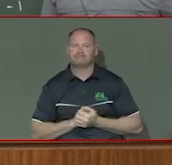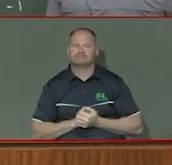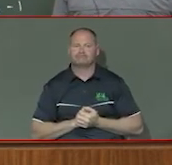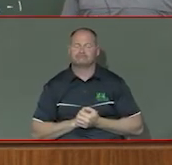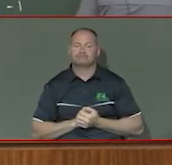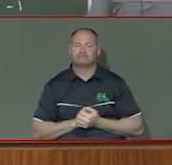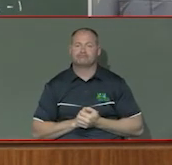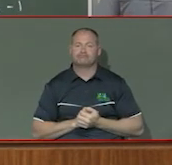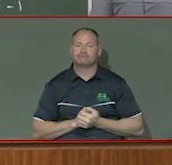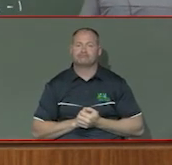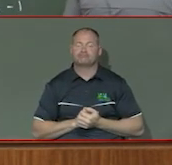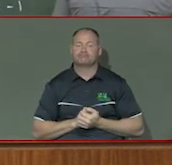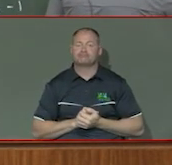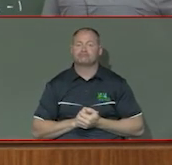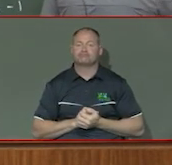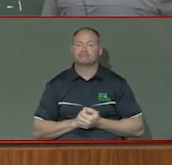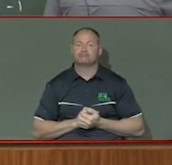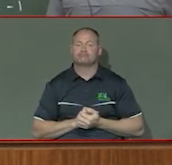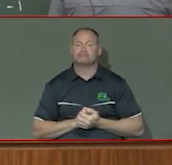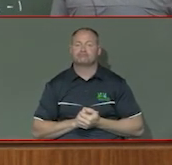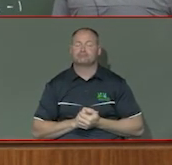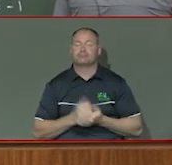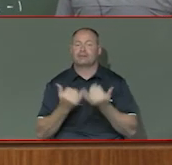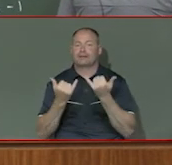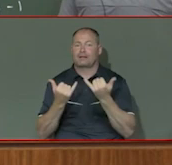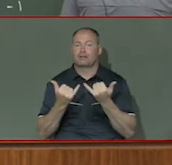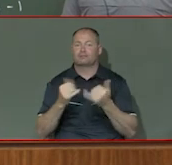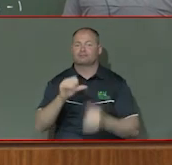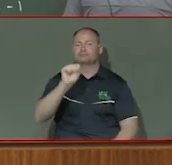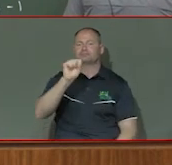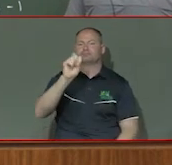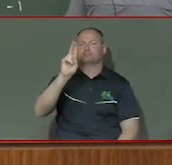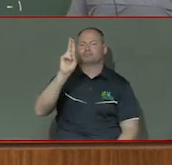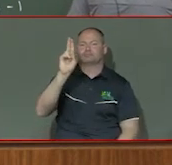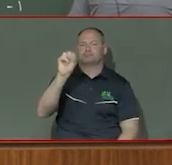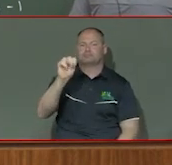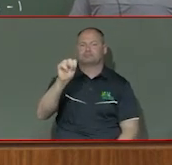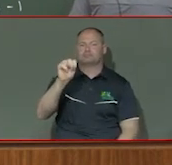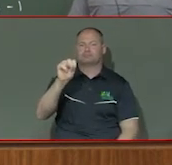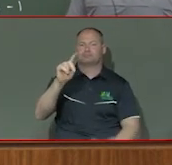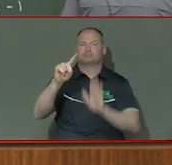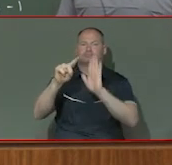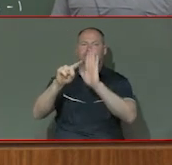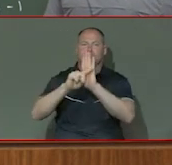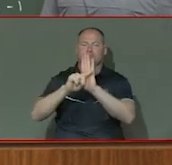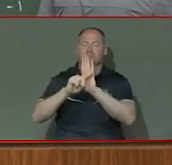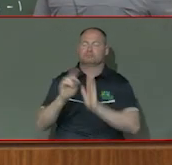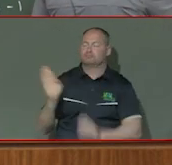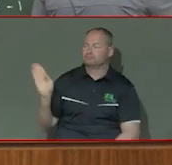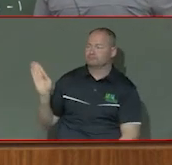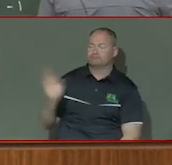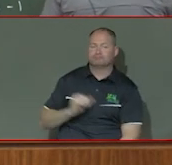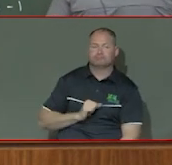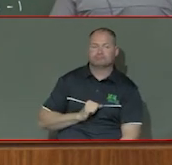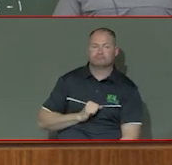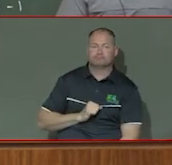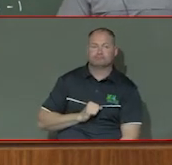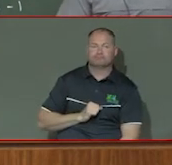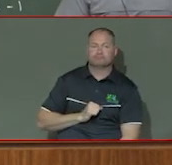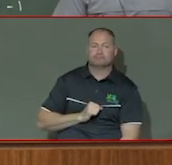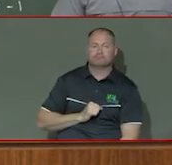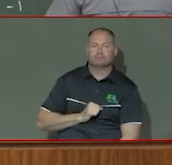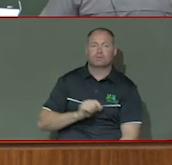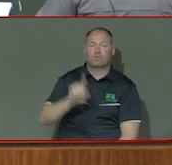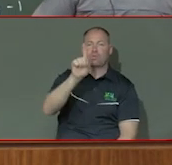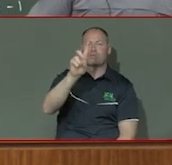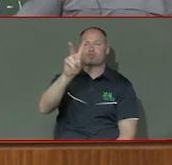If they say to you, the sine of negative 120 degrees, we said the sine of negative